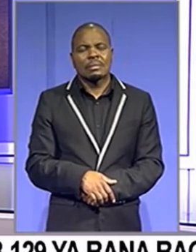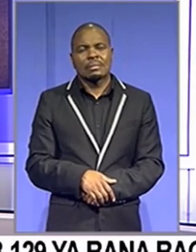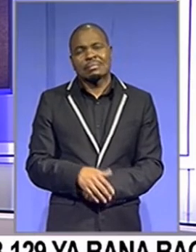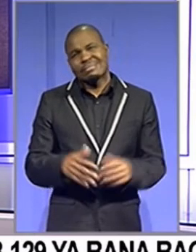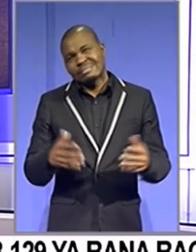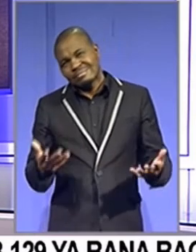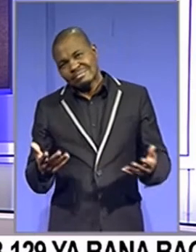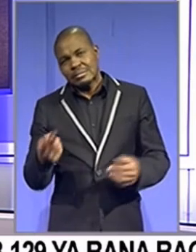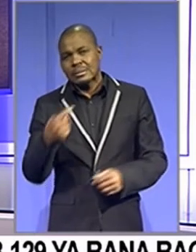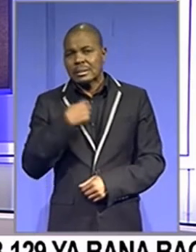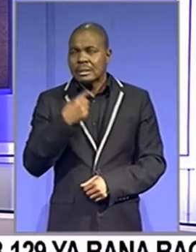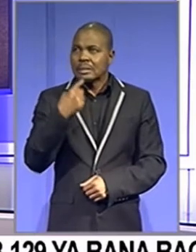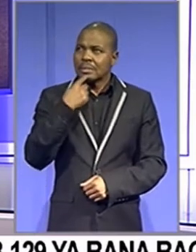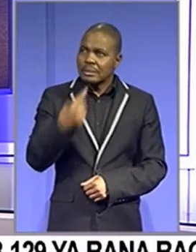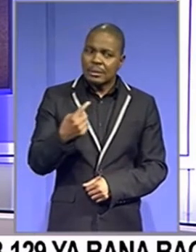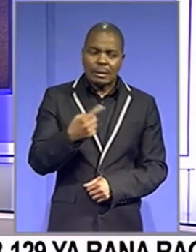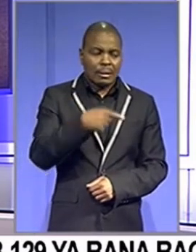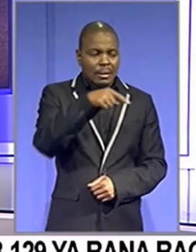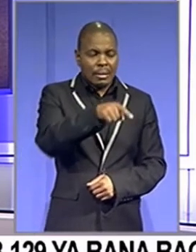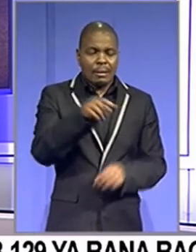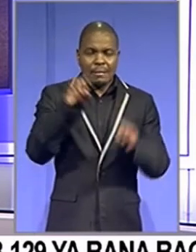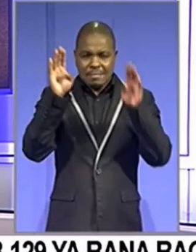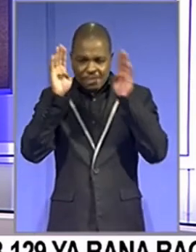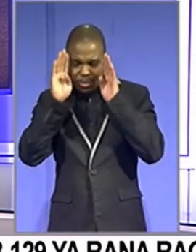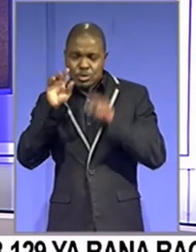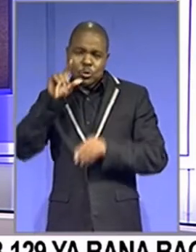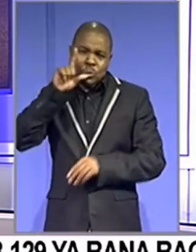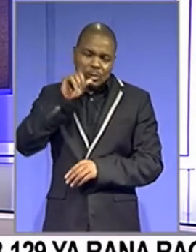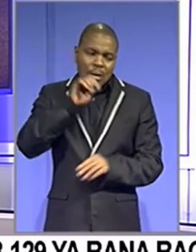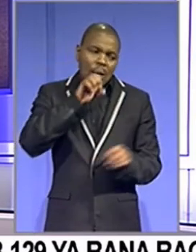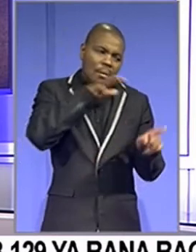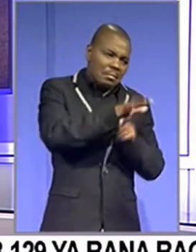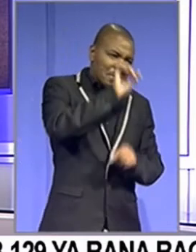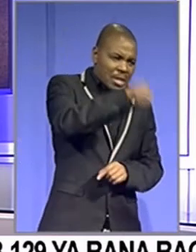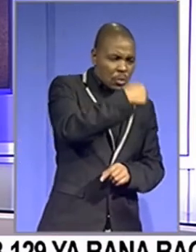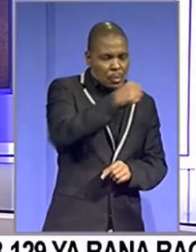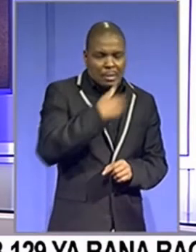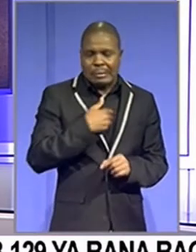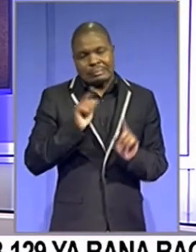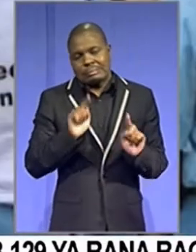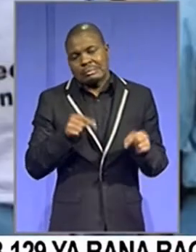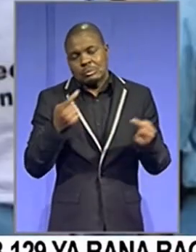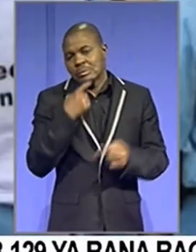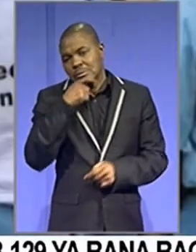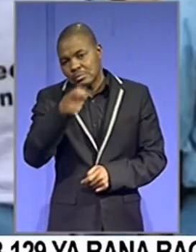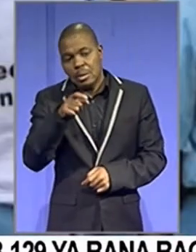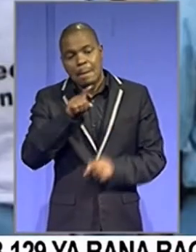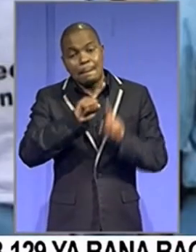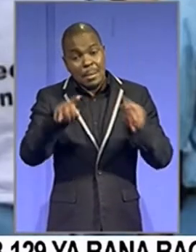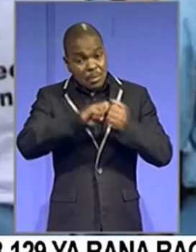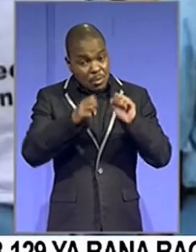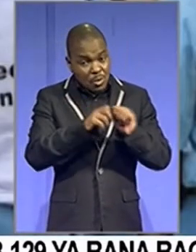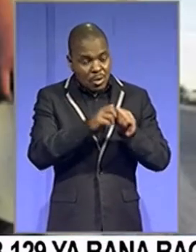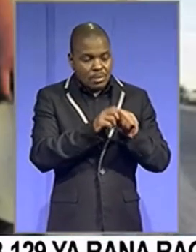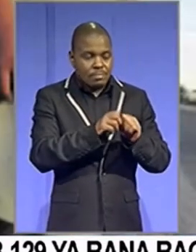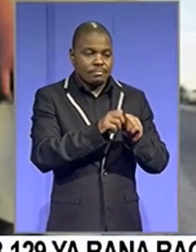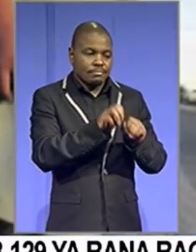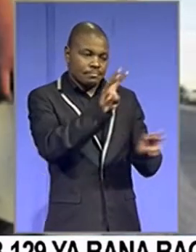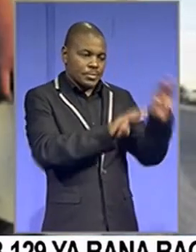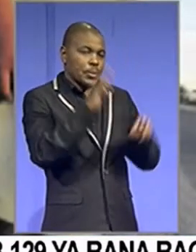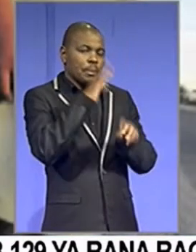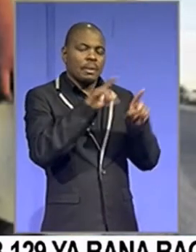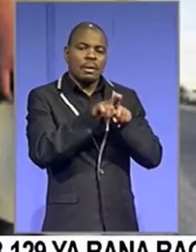Nka seno go bolela gore di na le seabe ka gore ke taba tsa gore a gona supervision. Ngwana wa o tshwana le